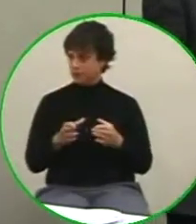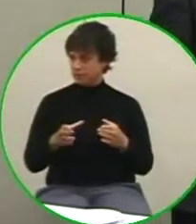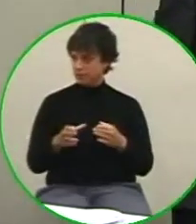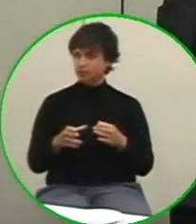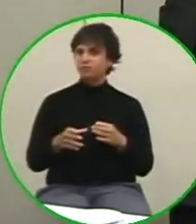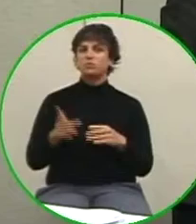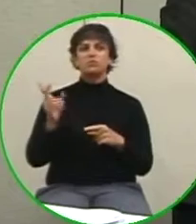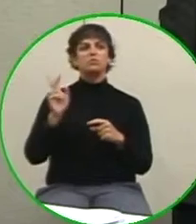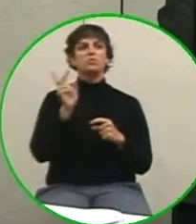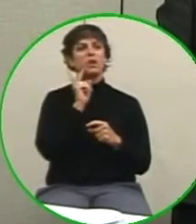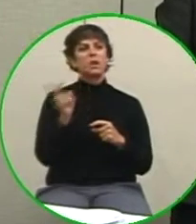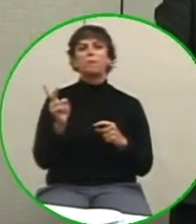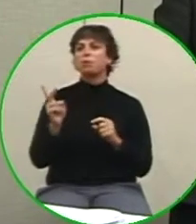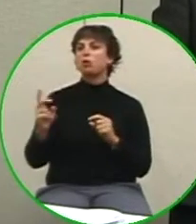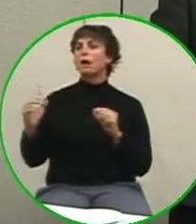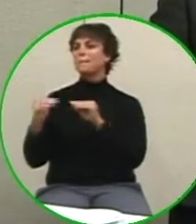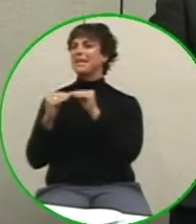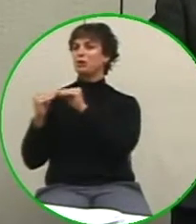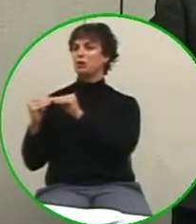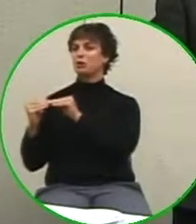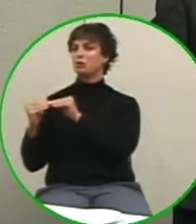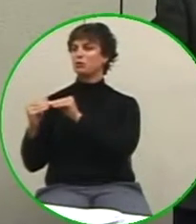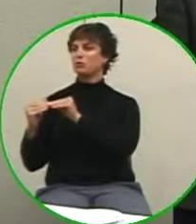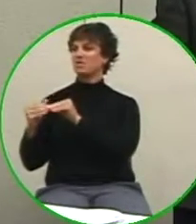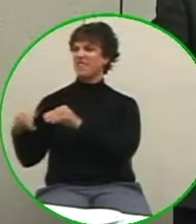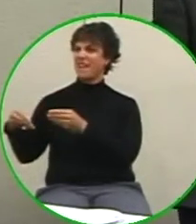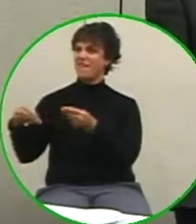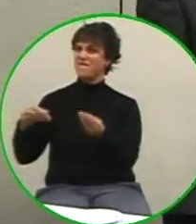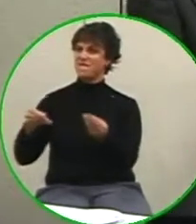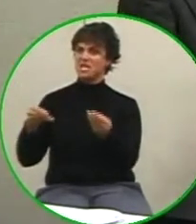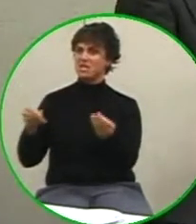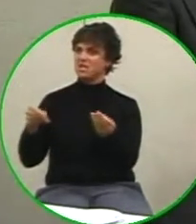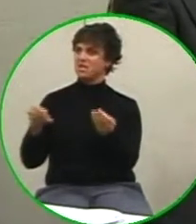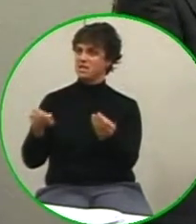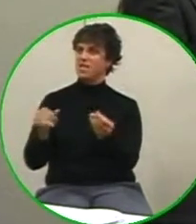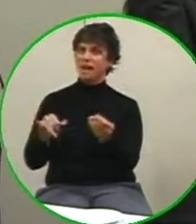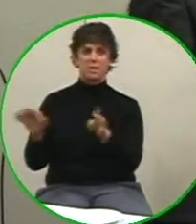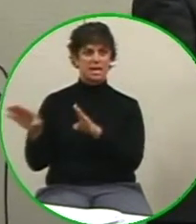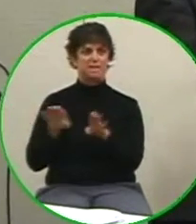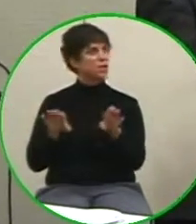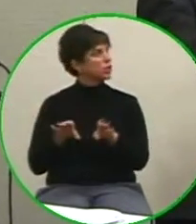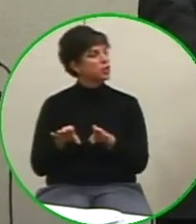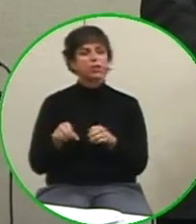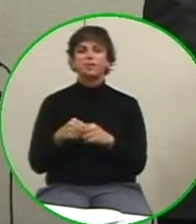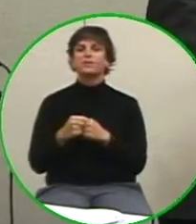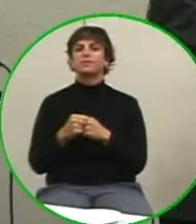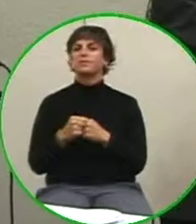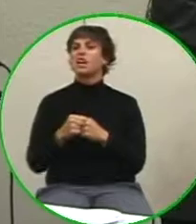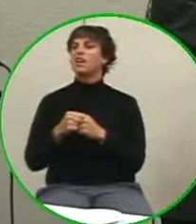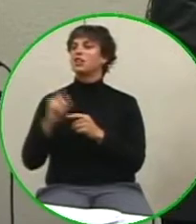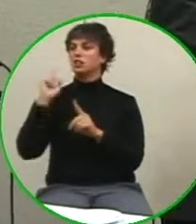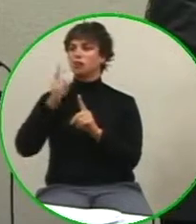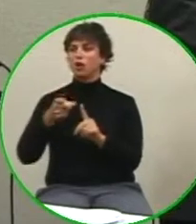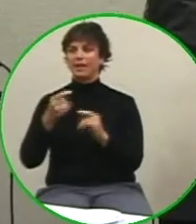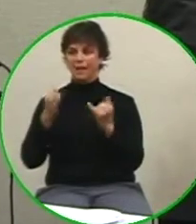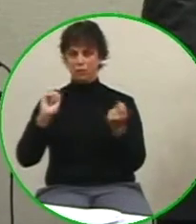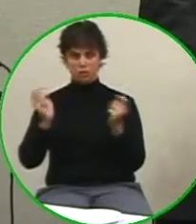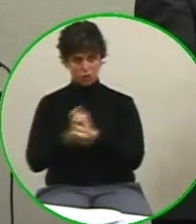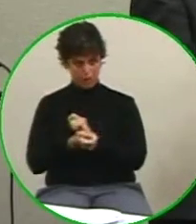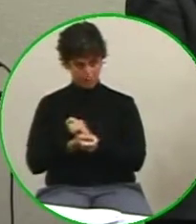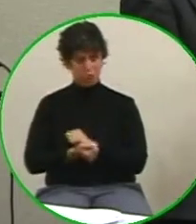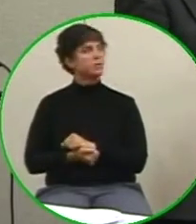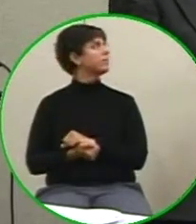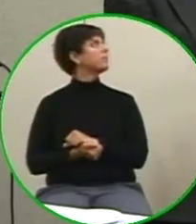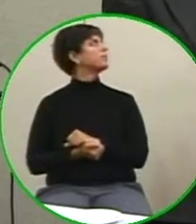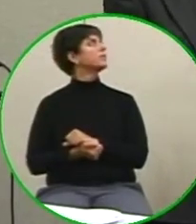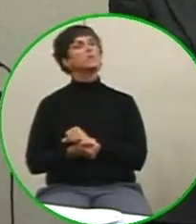peers setting up feeding this obnoxious behavior. The target has now changed. What's